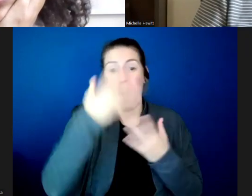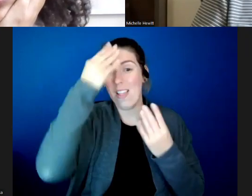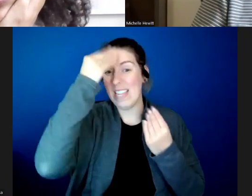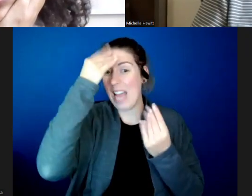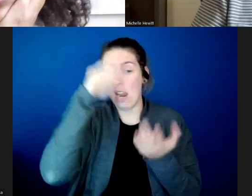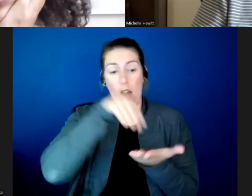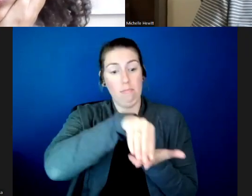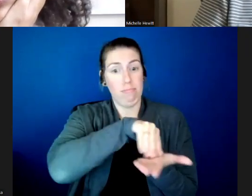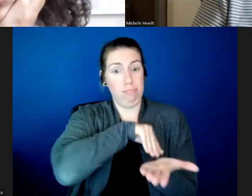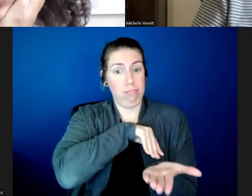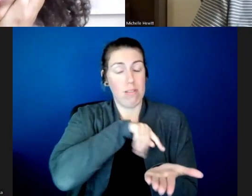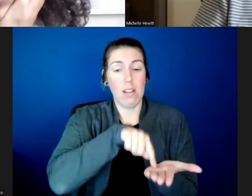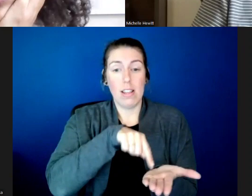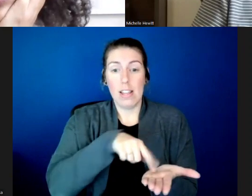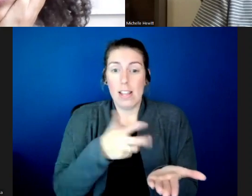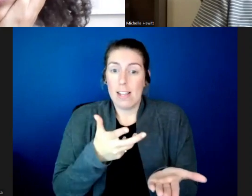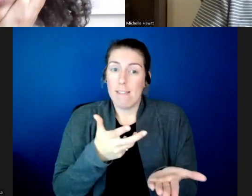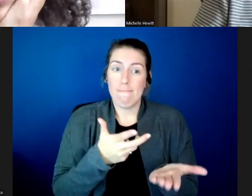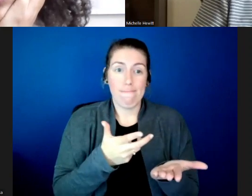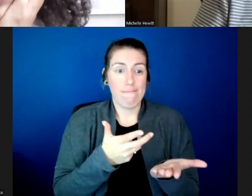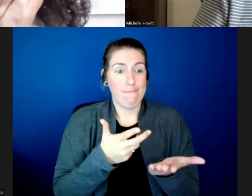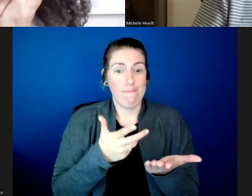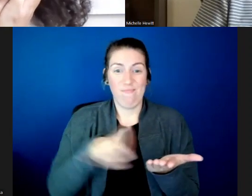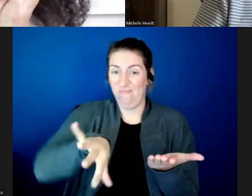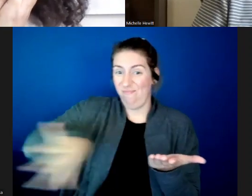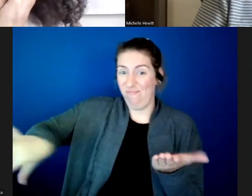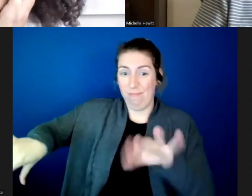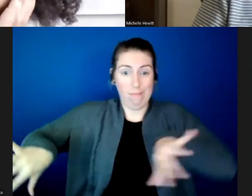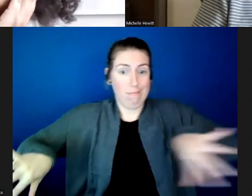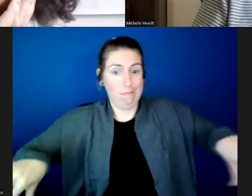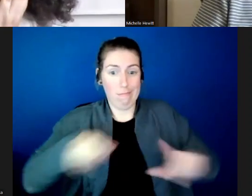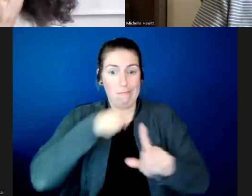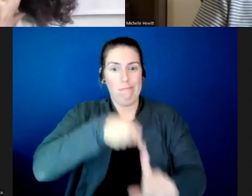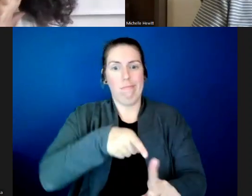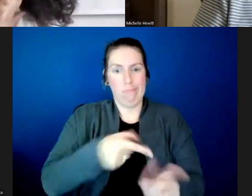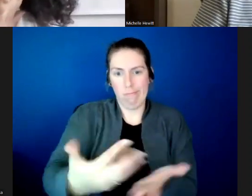know, there's a situate that, what's that?